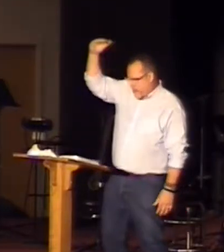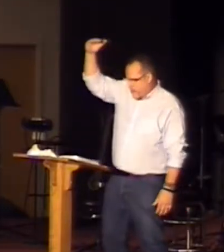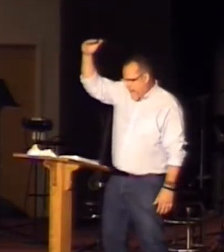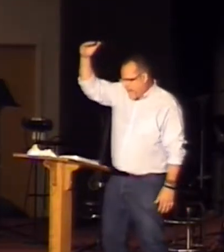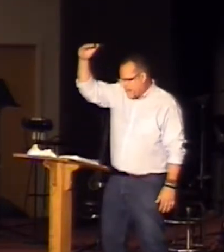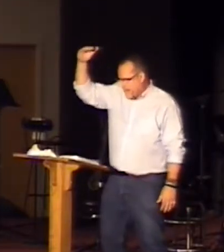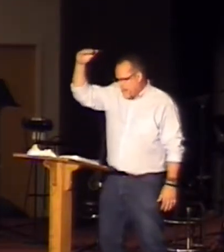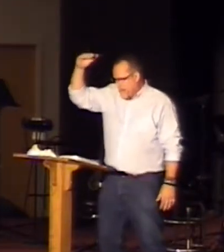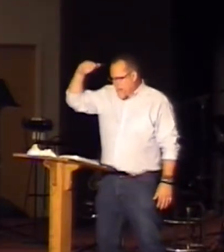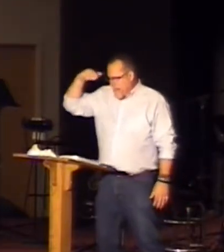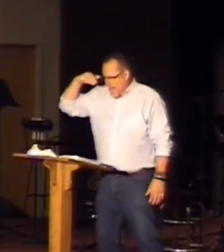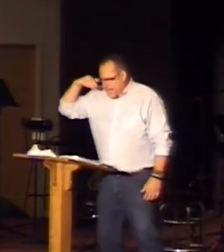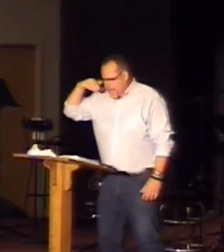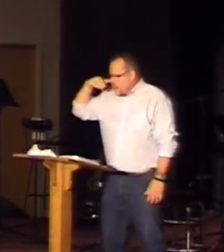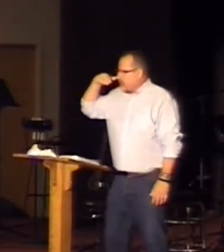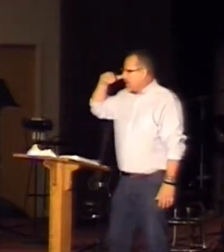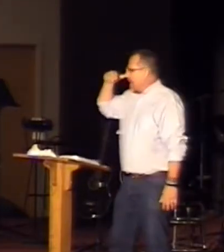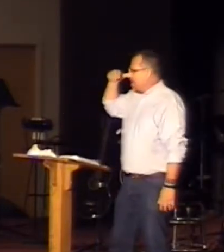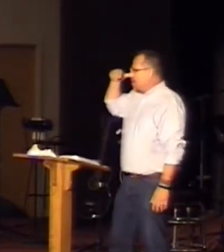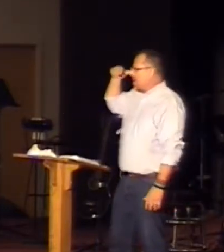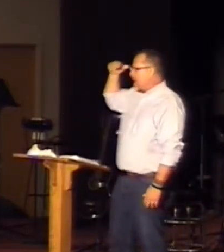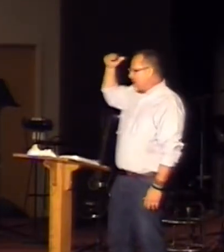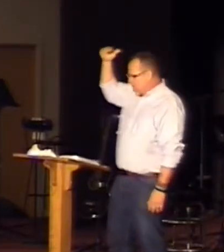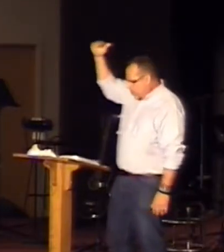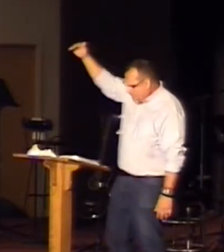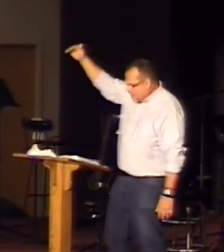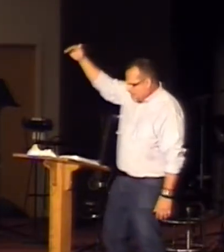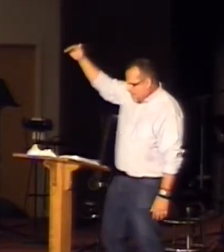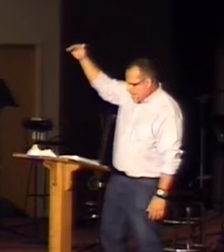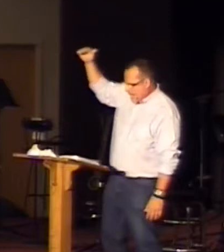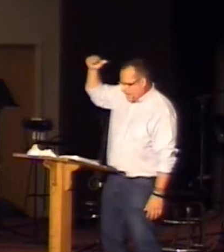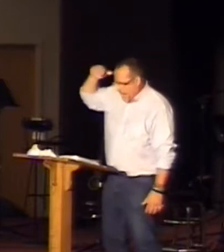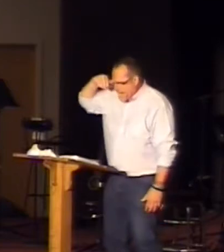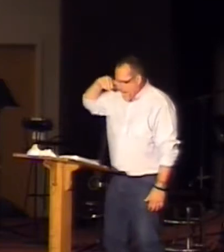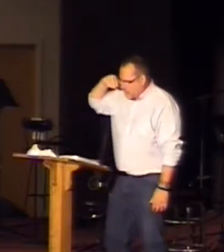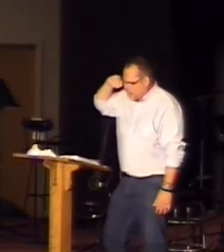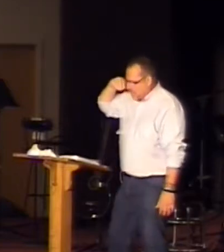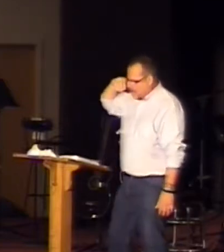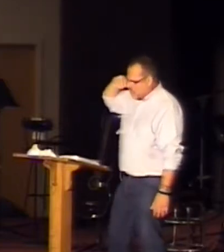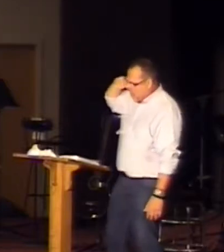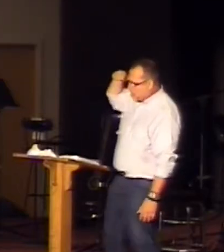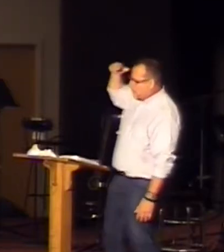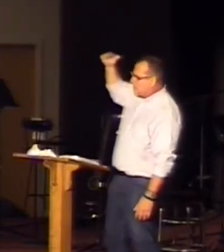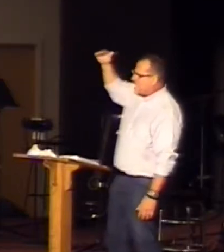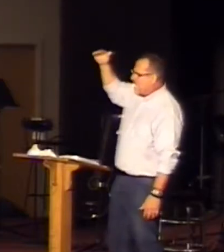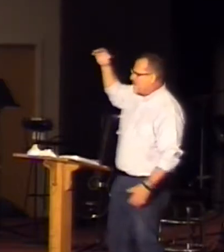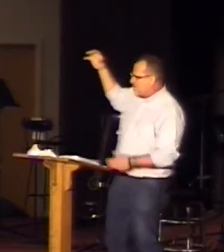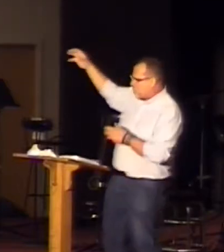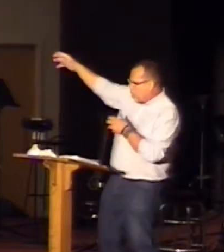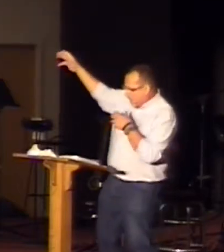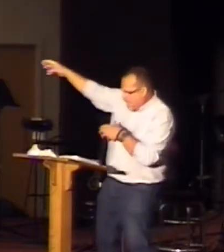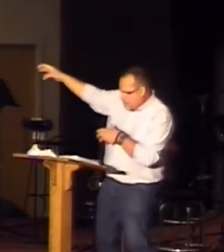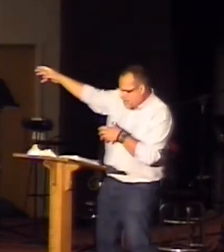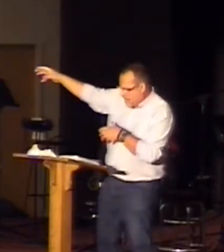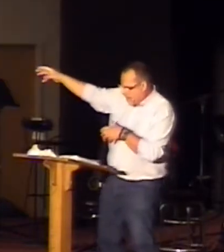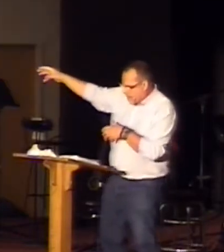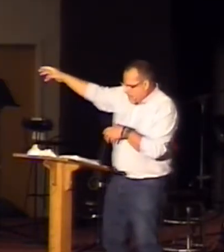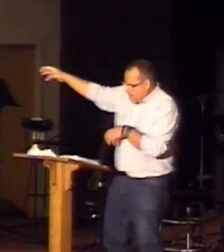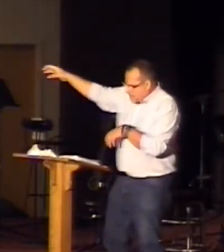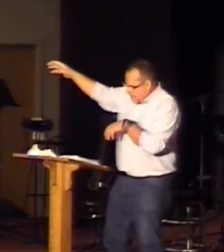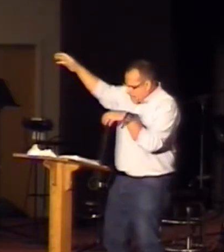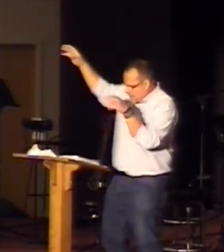Mount Ararat. And it's interesting that if you study the New Testament and find out when Jesus rose from the dead, there's a correlation